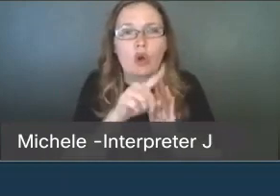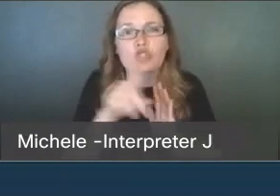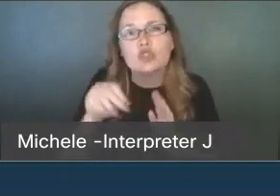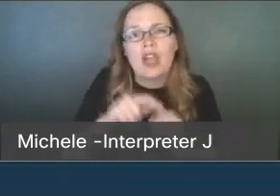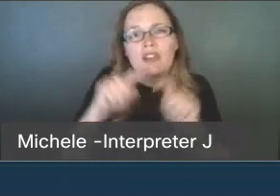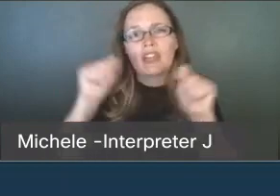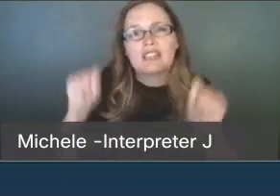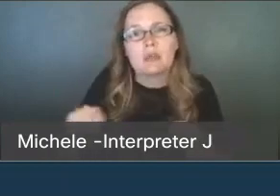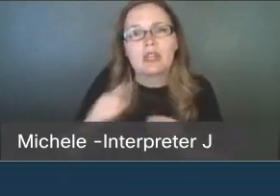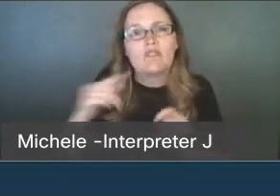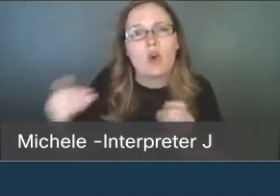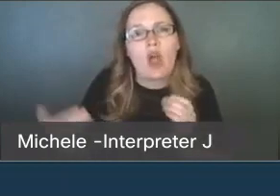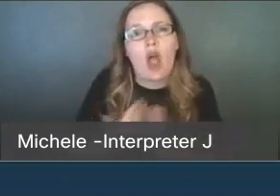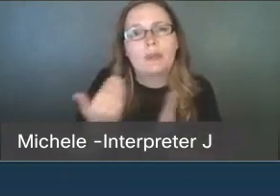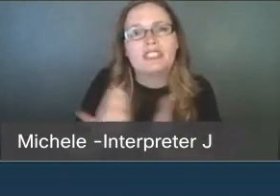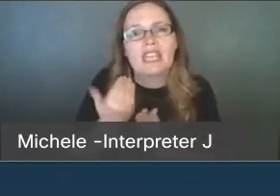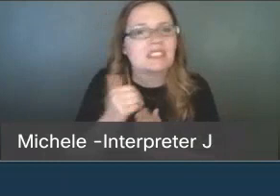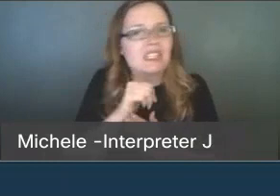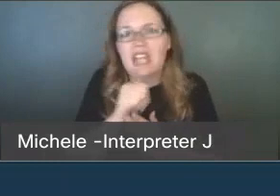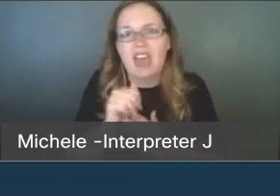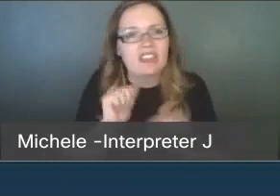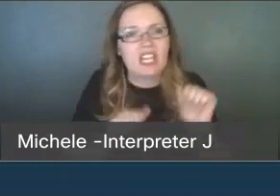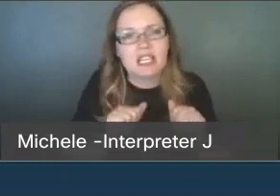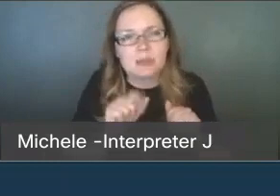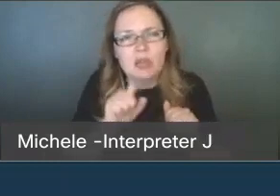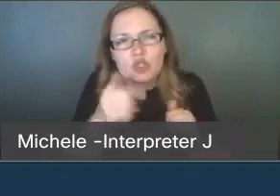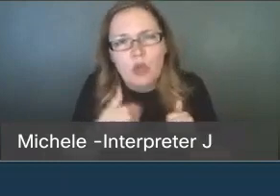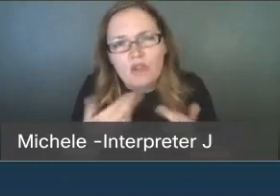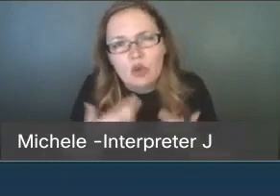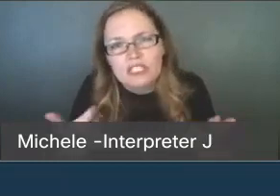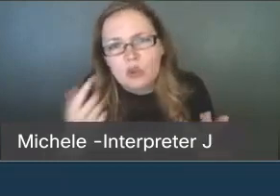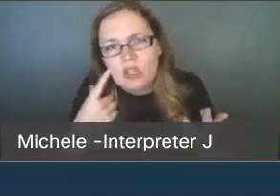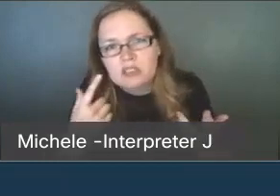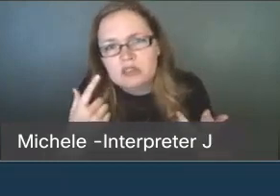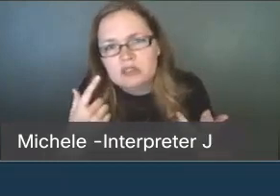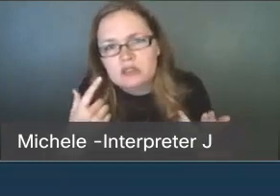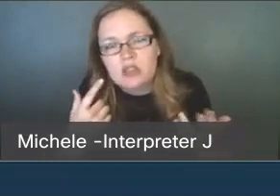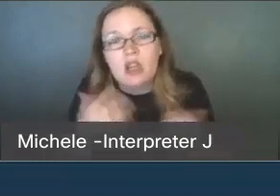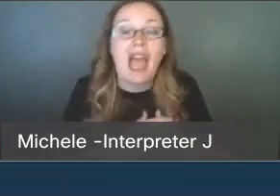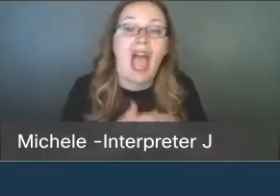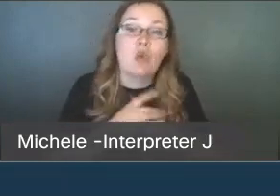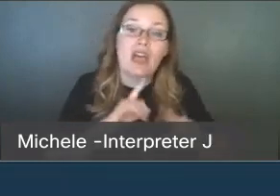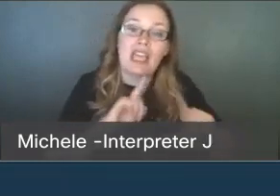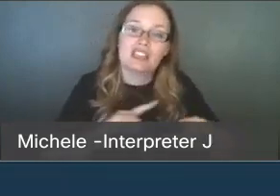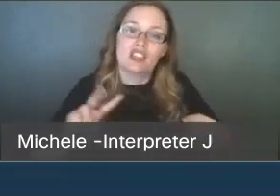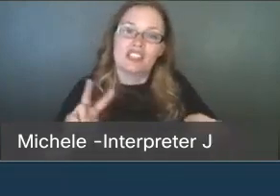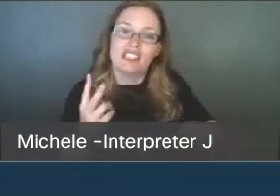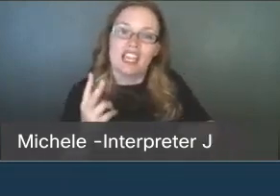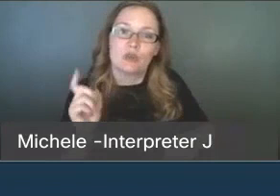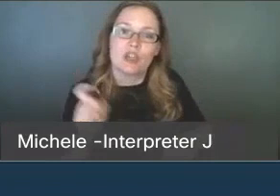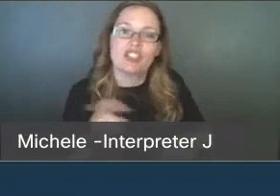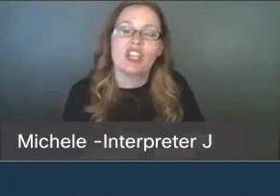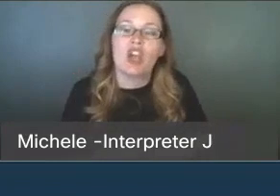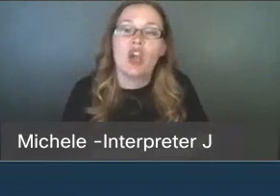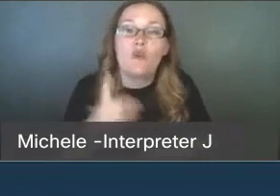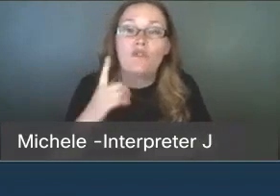full assessment? And I don't know if you know if there's a resource of that, Sarah. Yeah, so I'll answer the second one. So